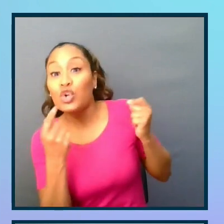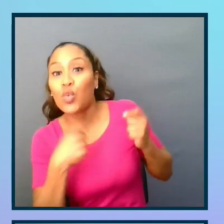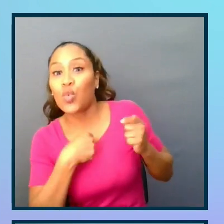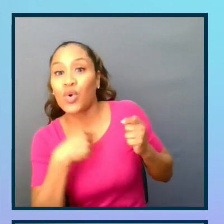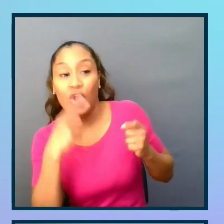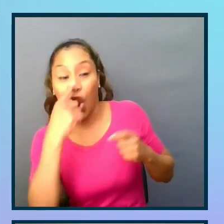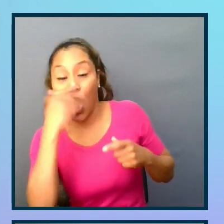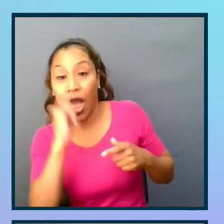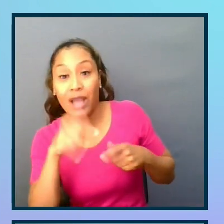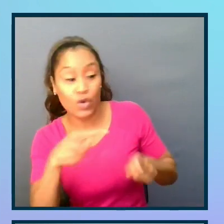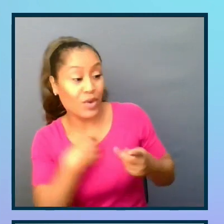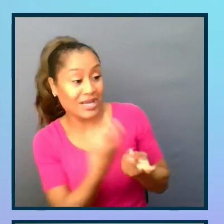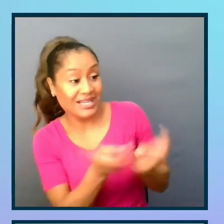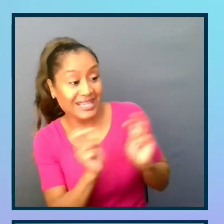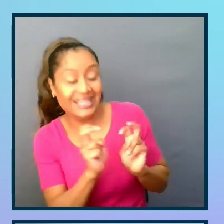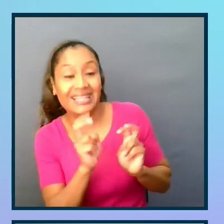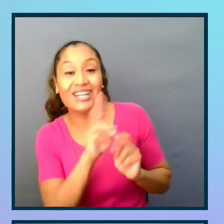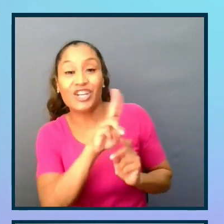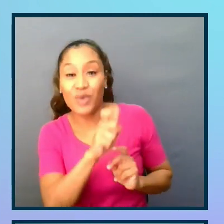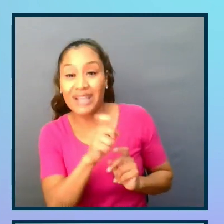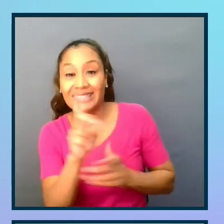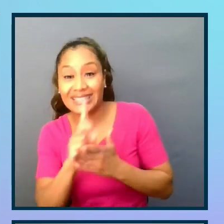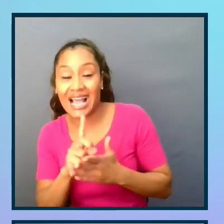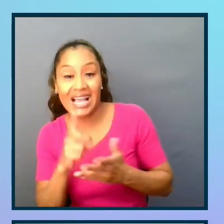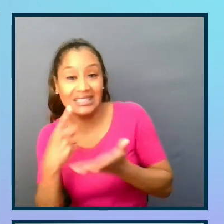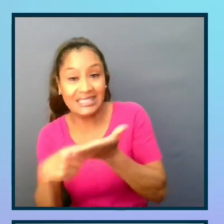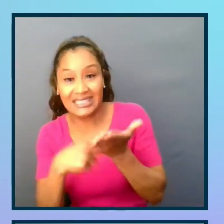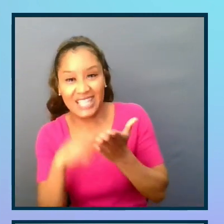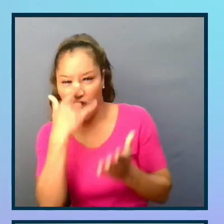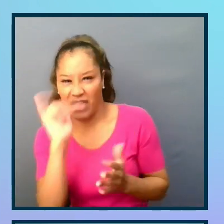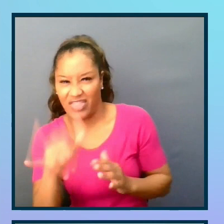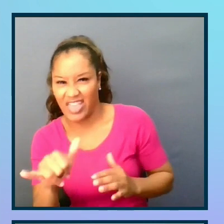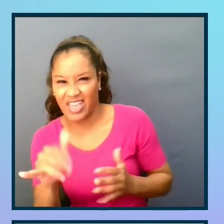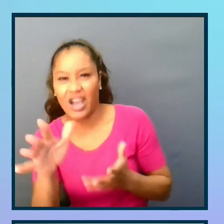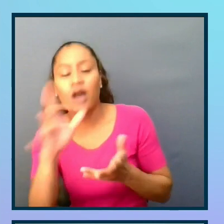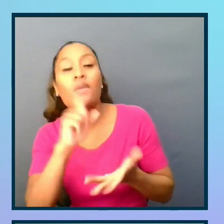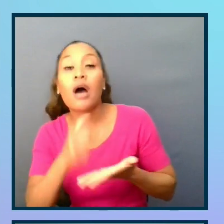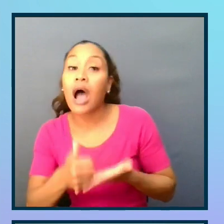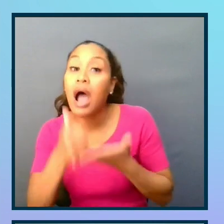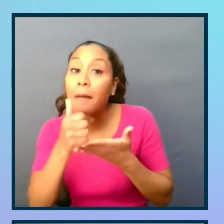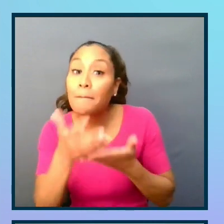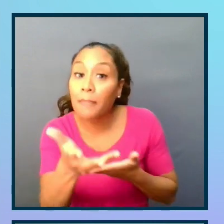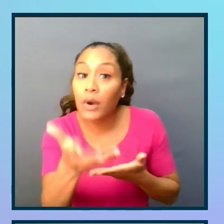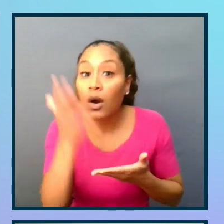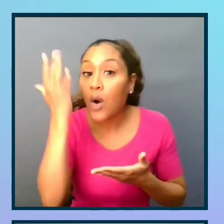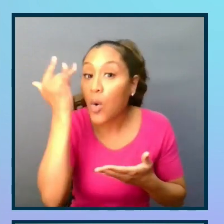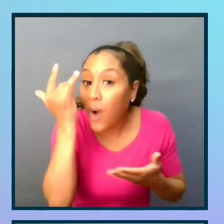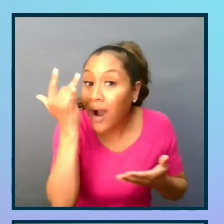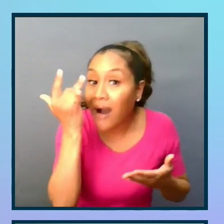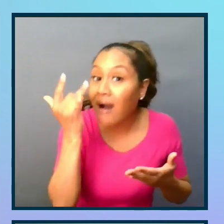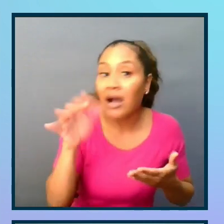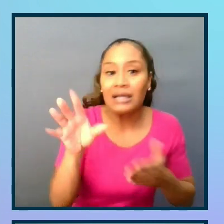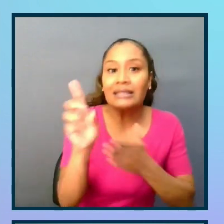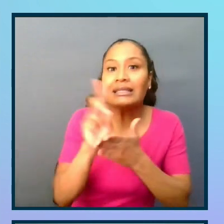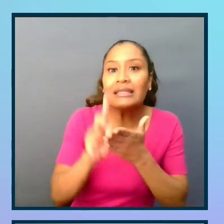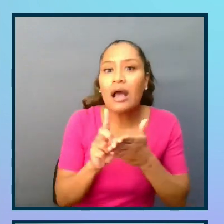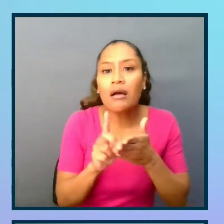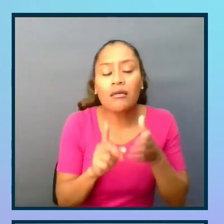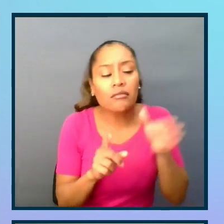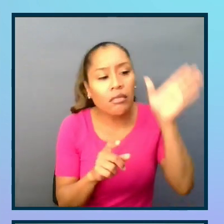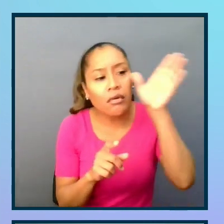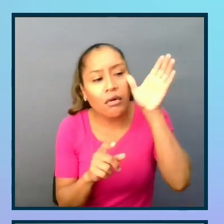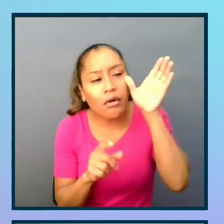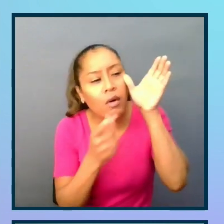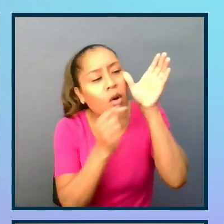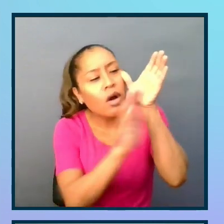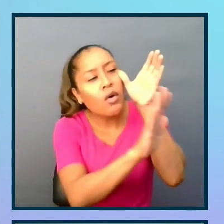review. If your team doesn't already do this, I think it's really helpful because it allows the designer to hear the